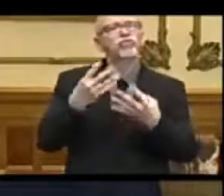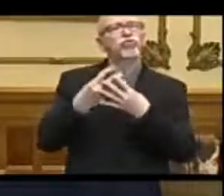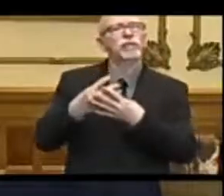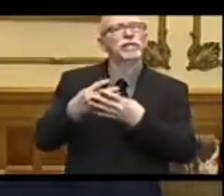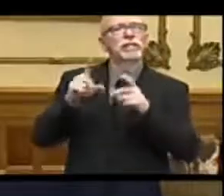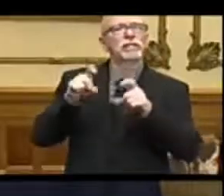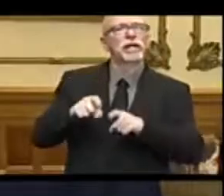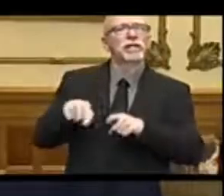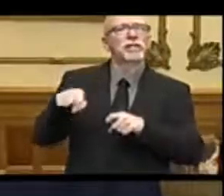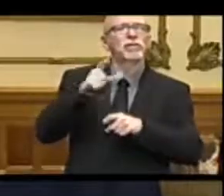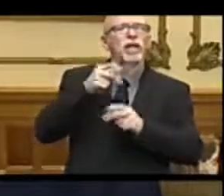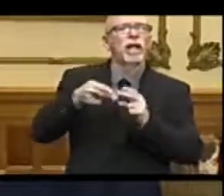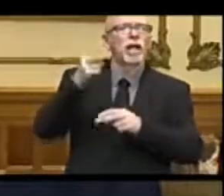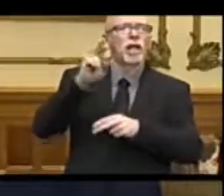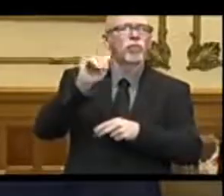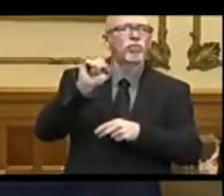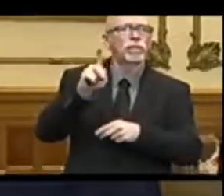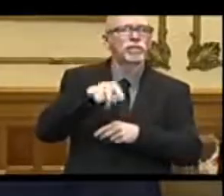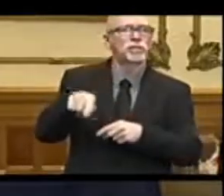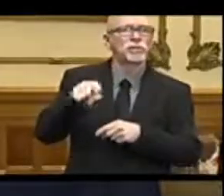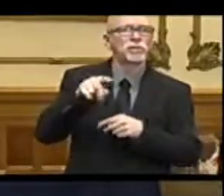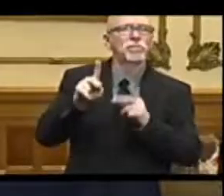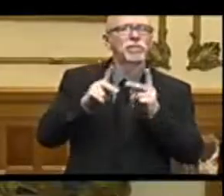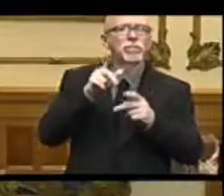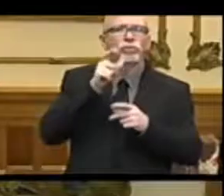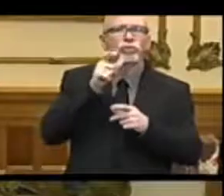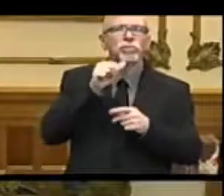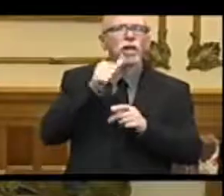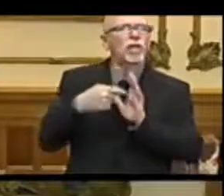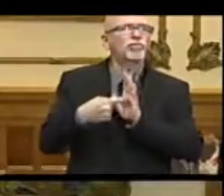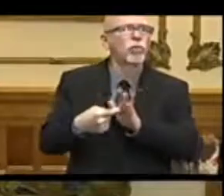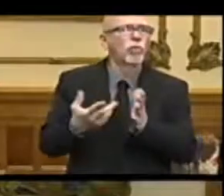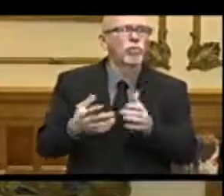testing in the at-risk communities for folks who are asymptomatic.